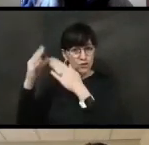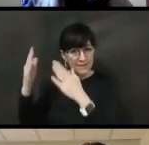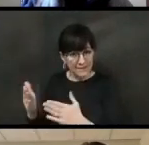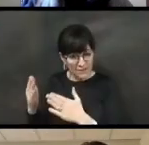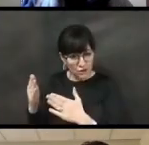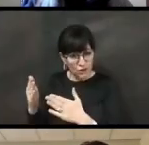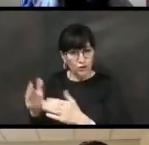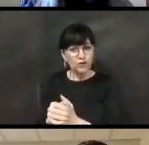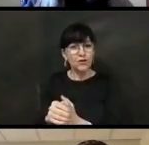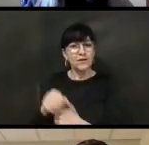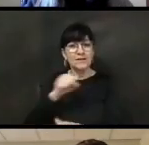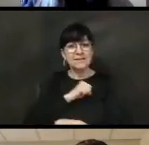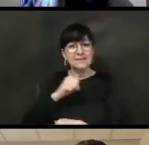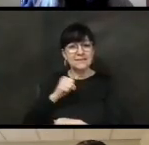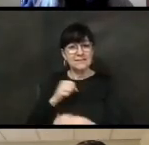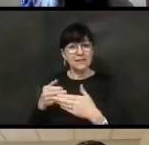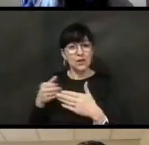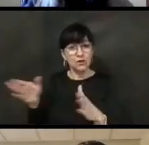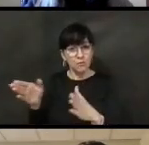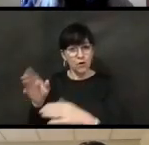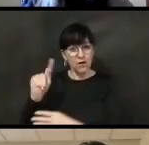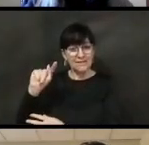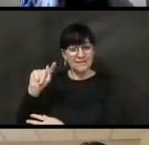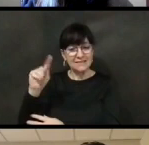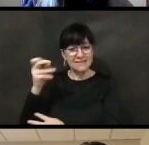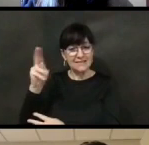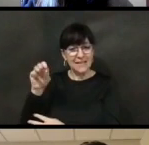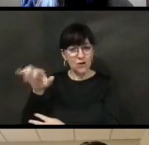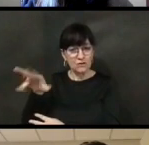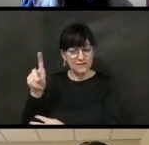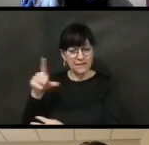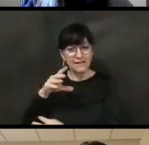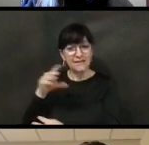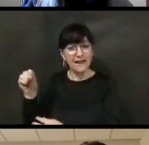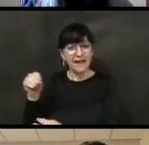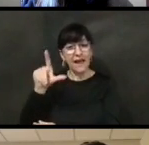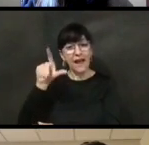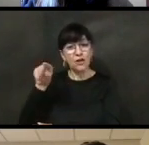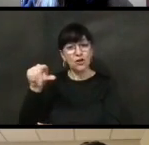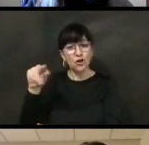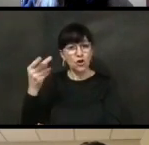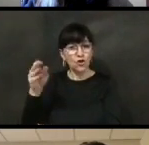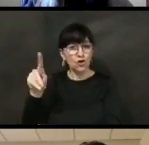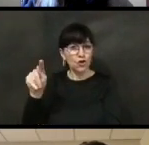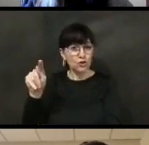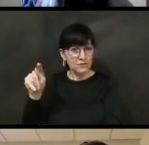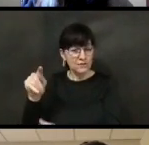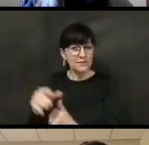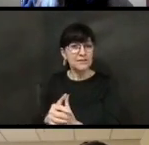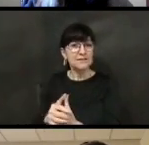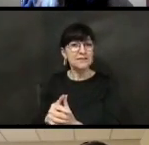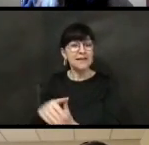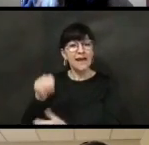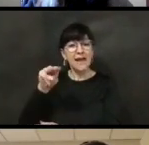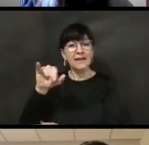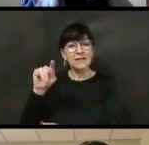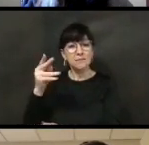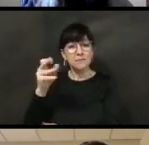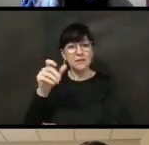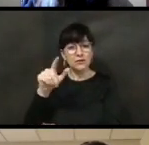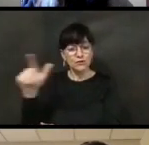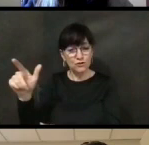Senate Majority Whip Townsend, and our House Majority Leader Longhurst, and our House Majority Whip Mitchell. We have